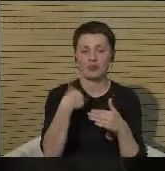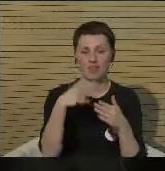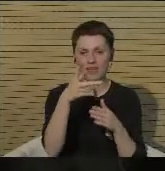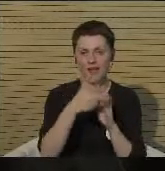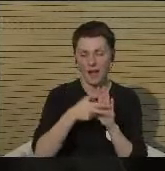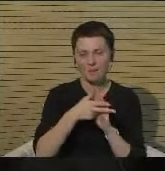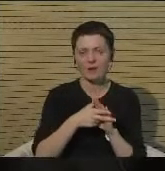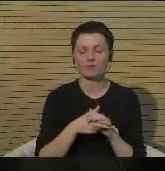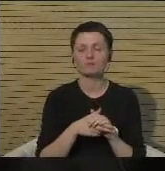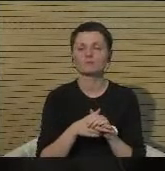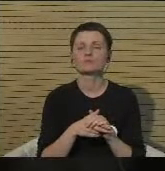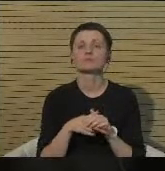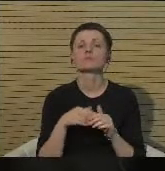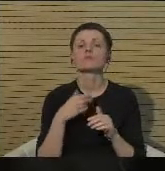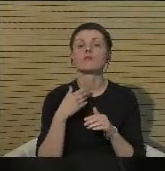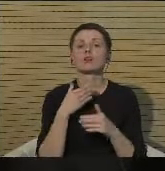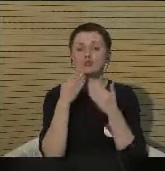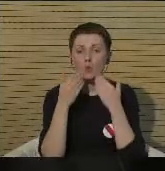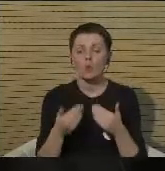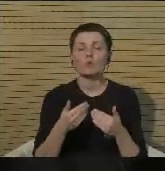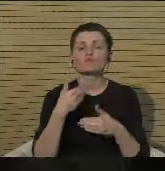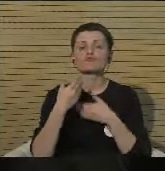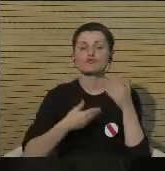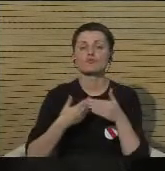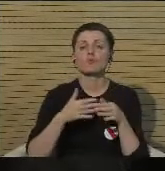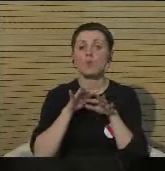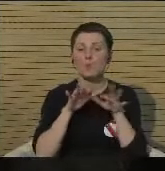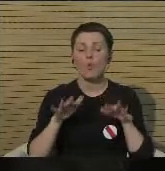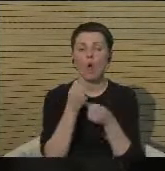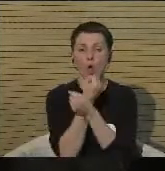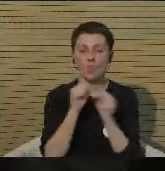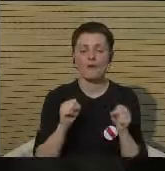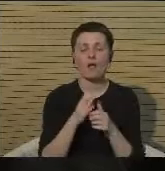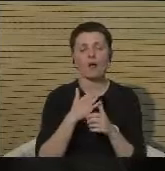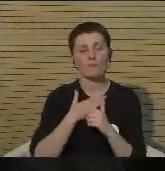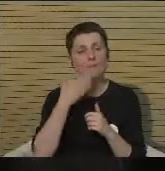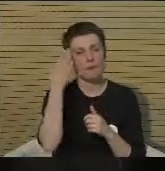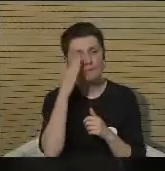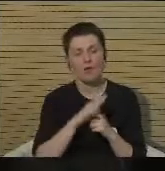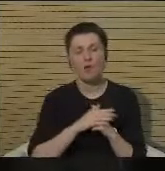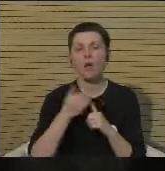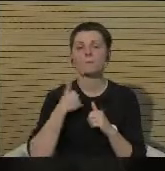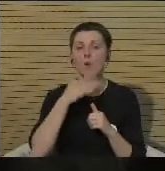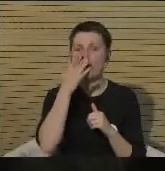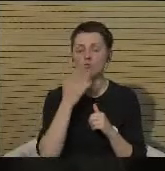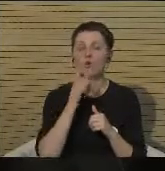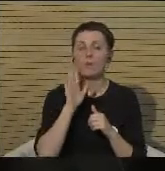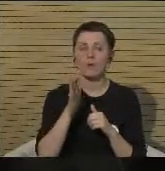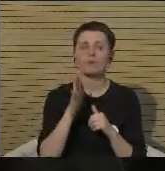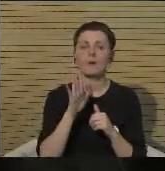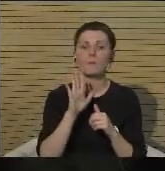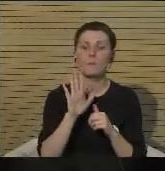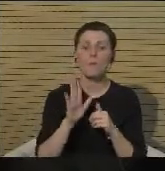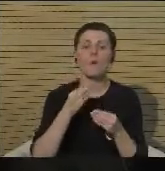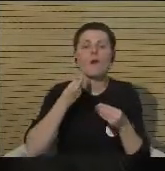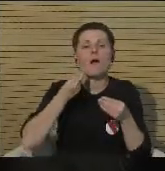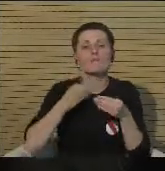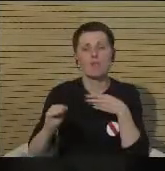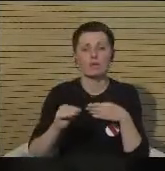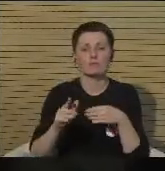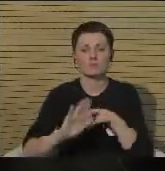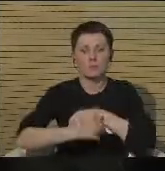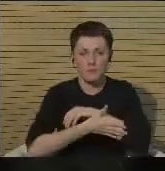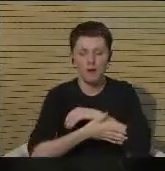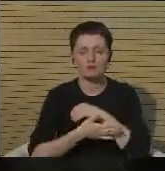We can't show you in front of a camera because it's undoable. We wish you all the courage you need. We wish you all the best,